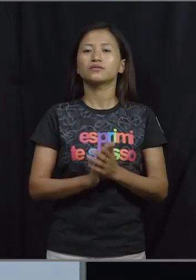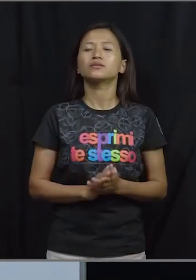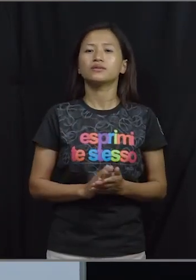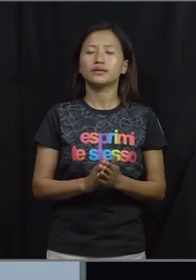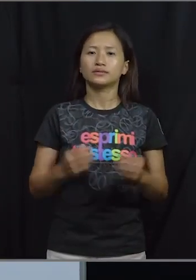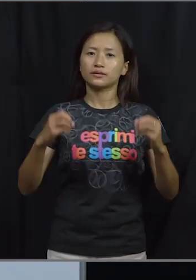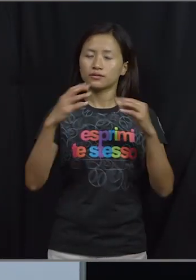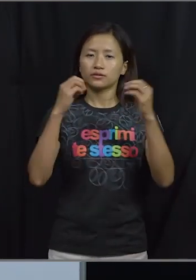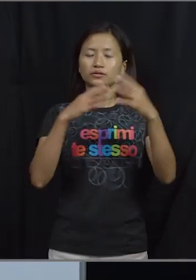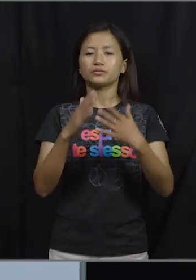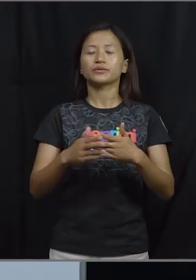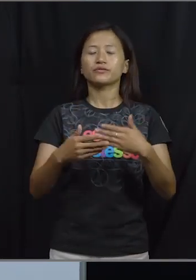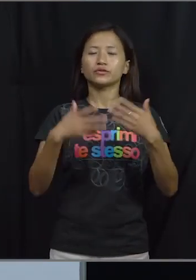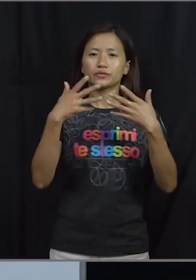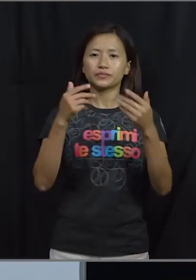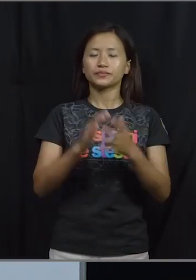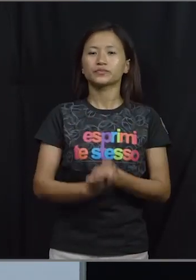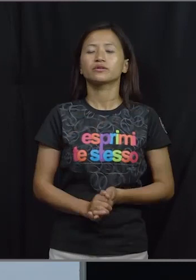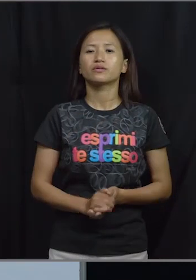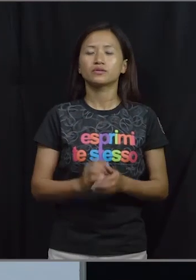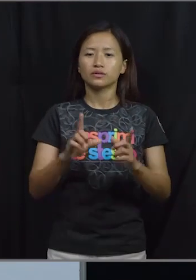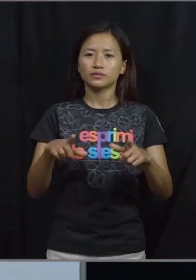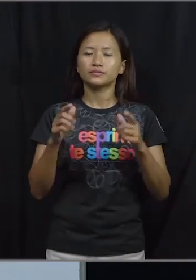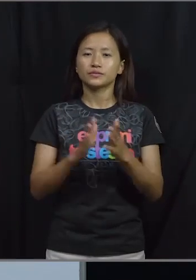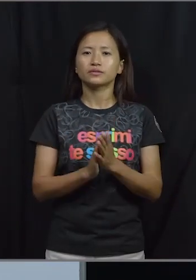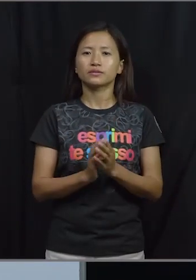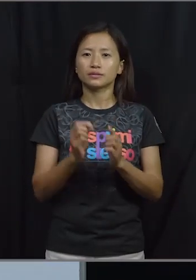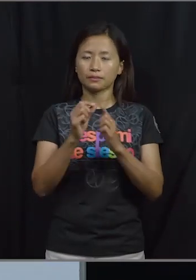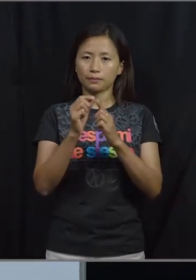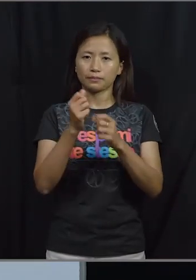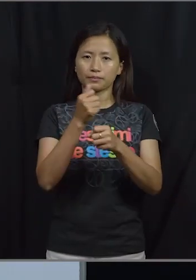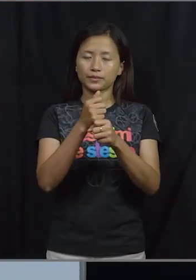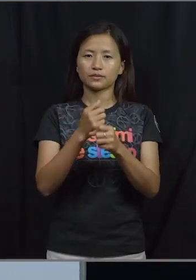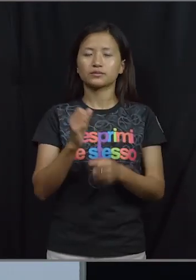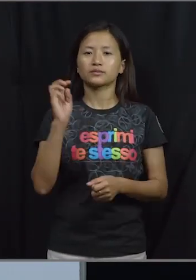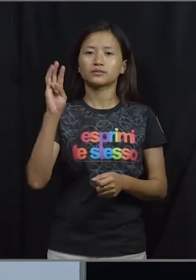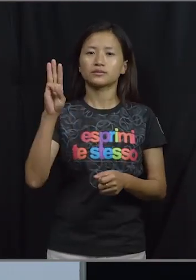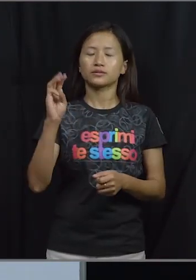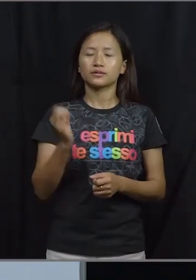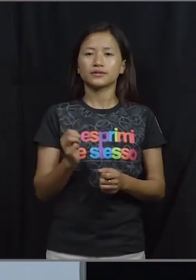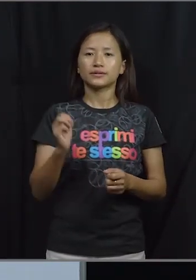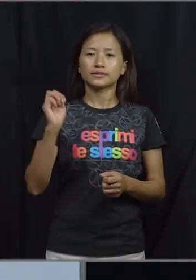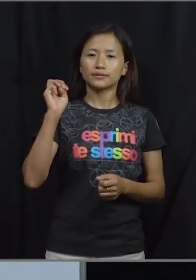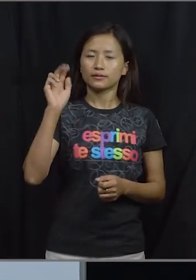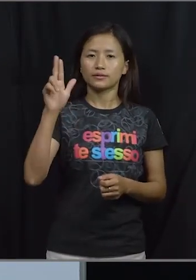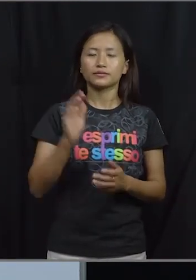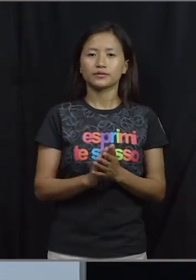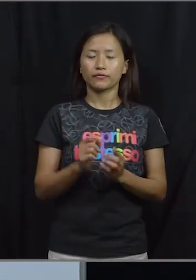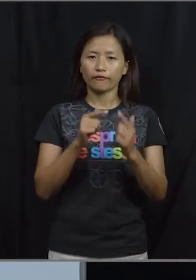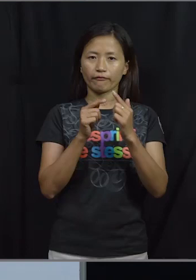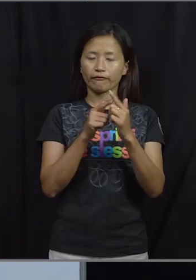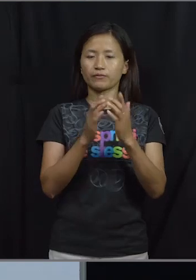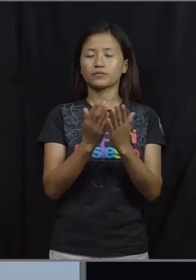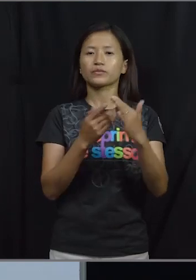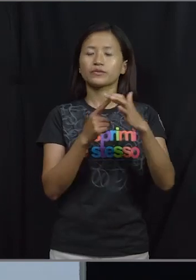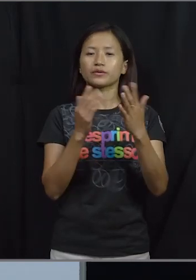of your textbook and it's in page number 38. So it will be good if you can follow me with your textbooks.